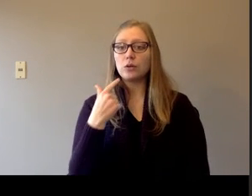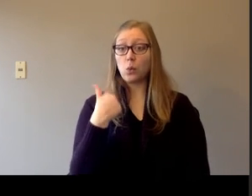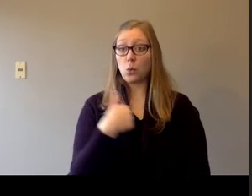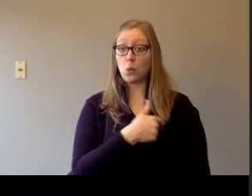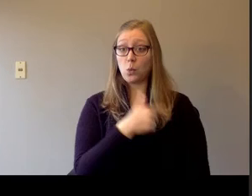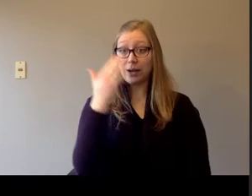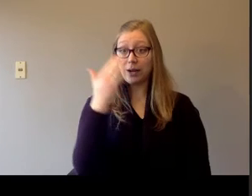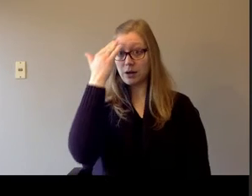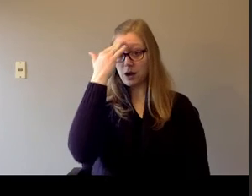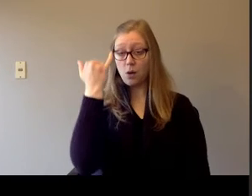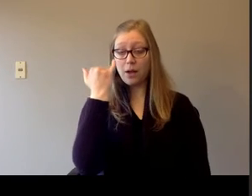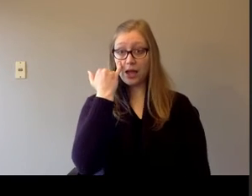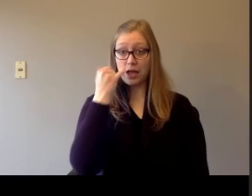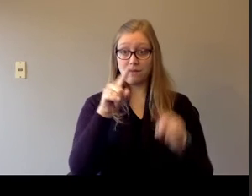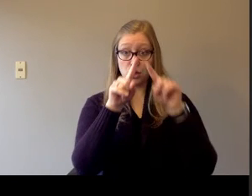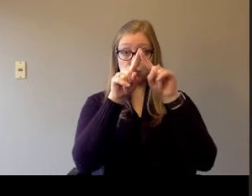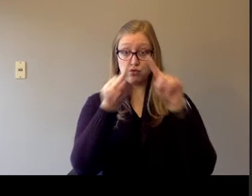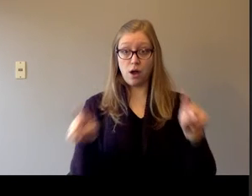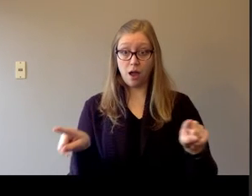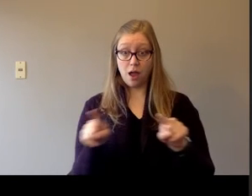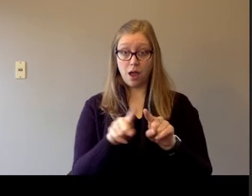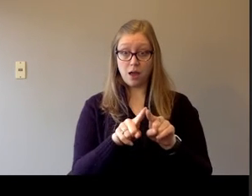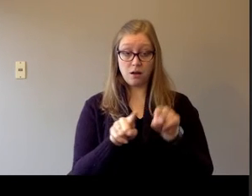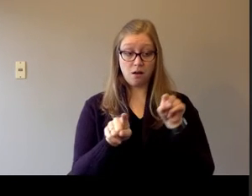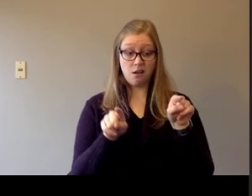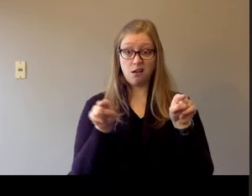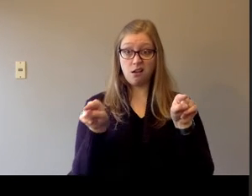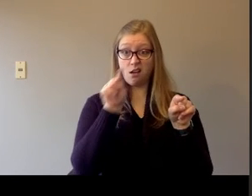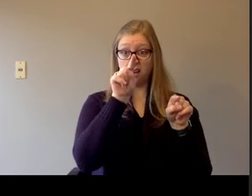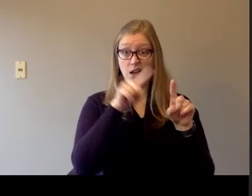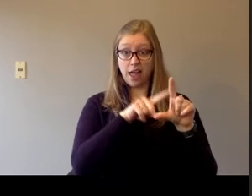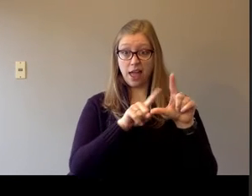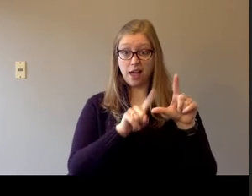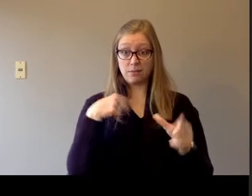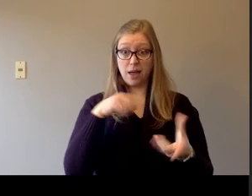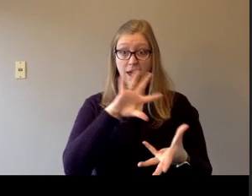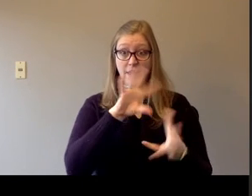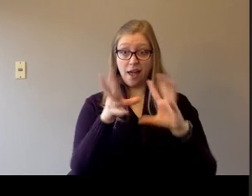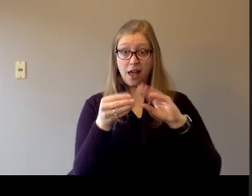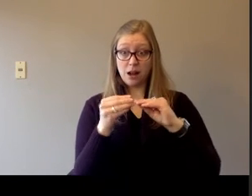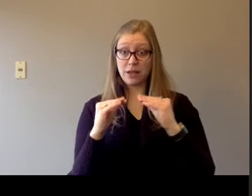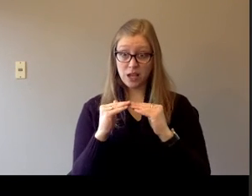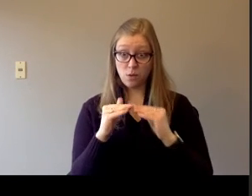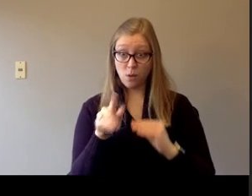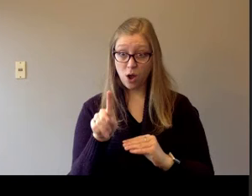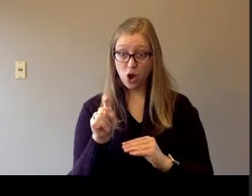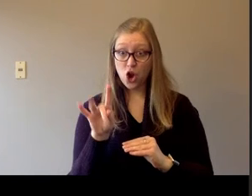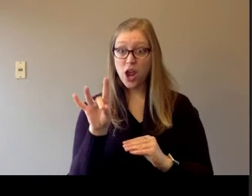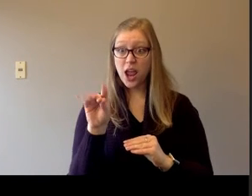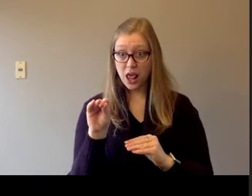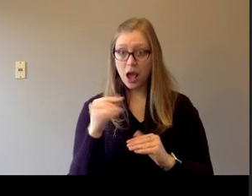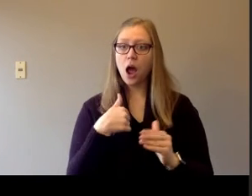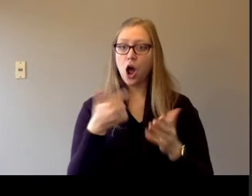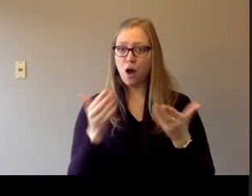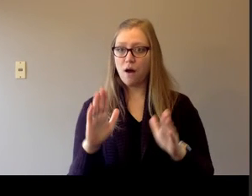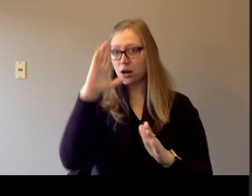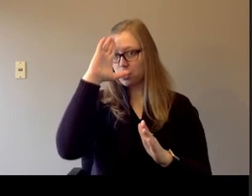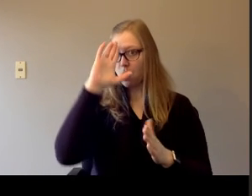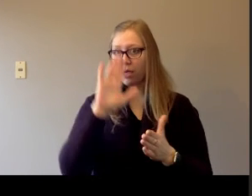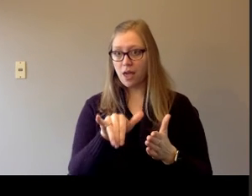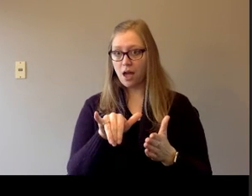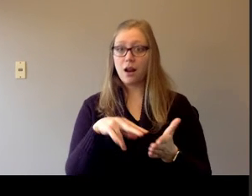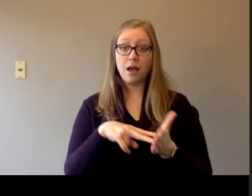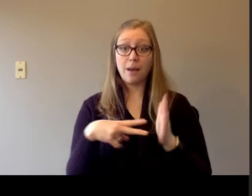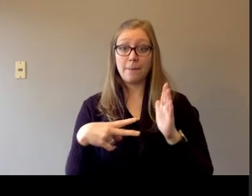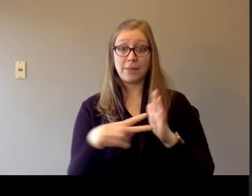of a triangle together, all three angles, I'm going to get 180. These two things directly follow. And